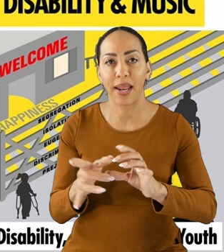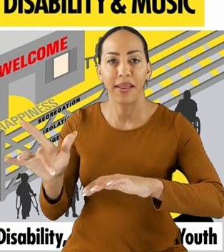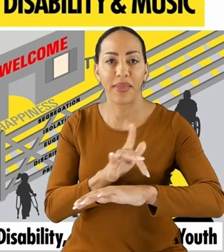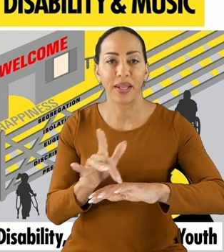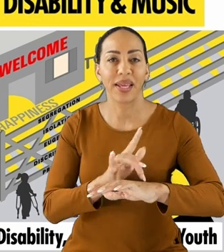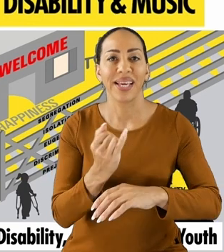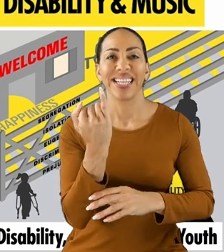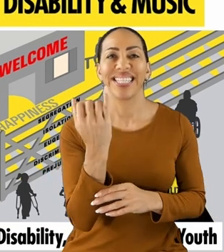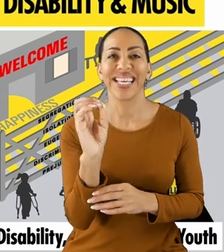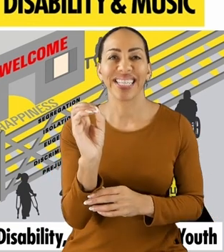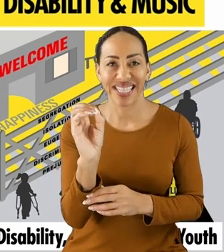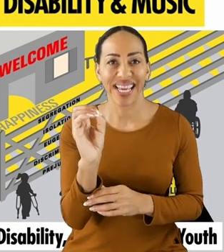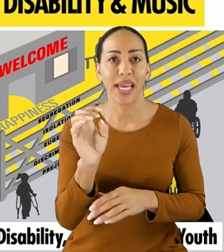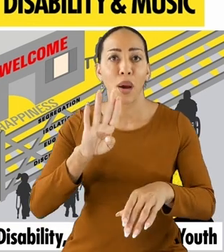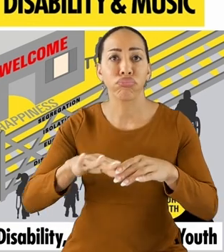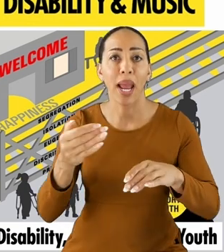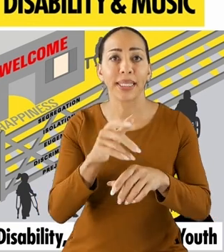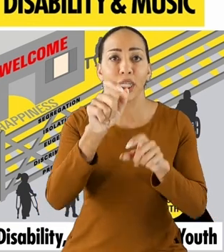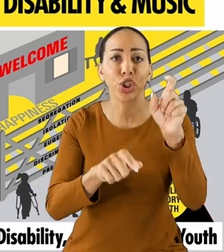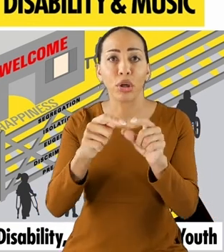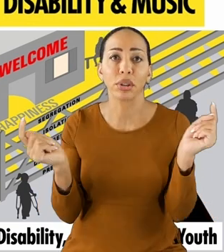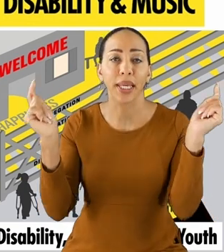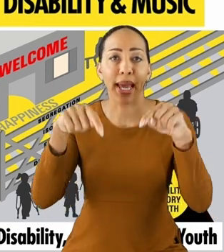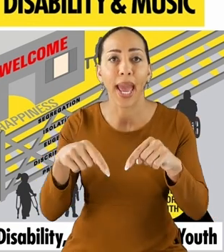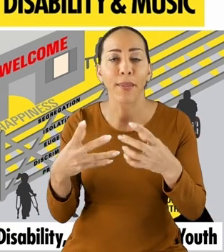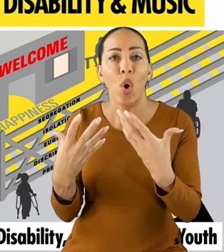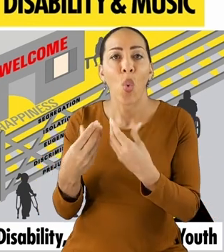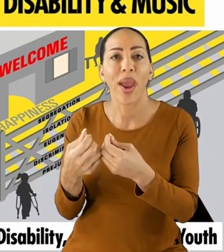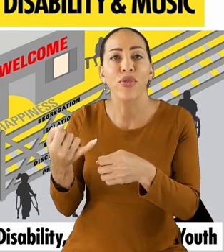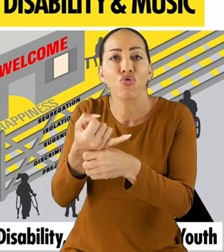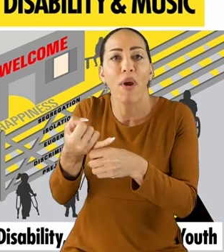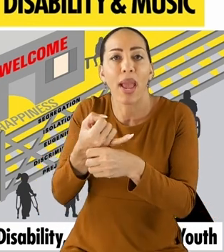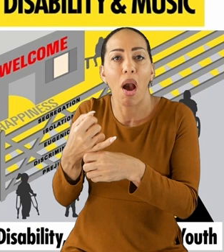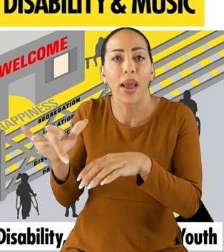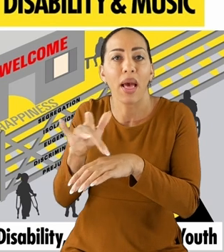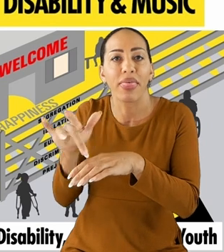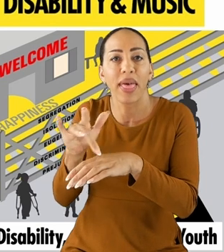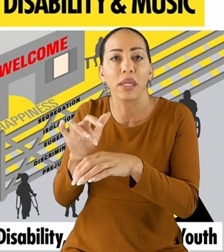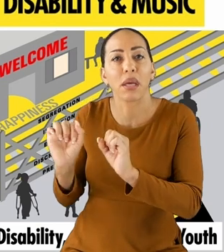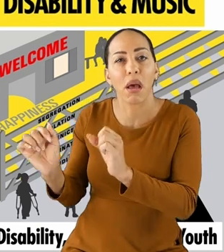an interesting way, with about 60 practitioners with Grey Eye Theatre. We ran that.